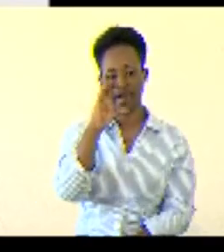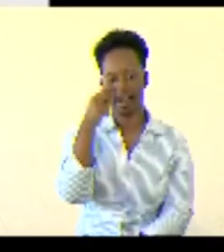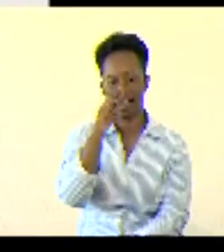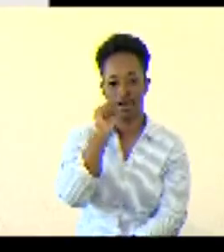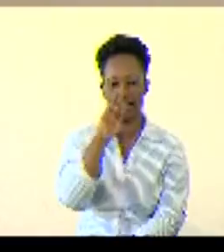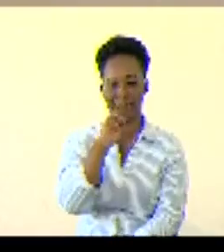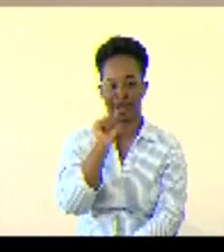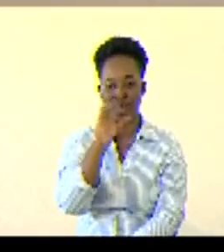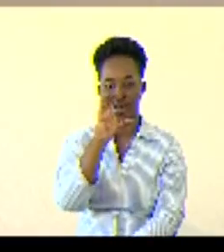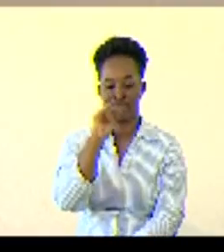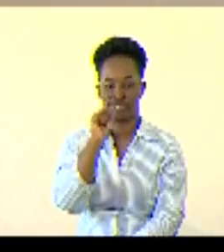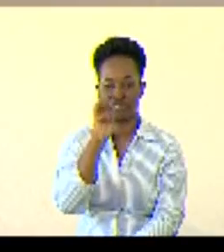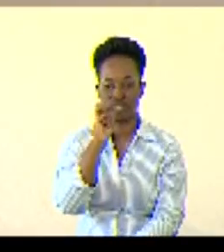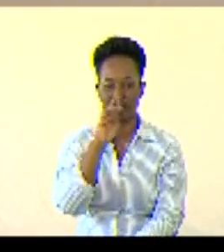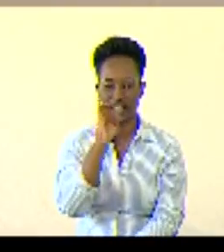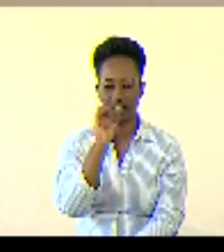The characteristics that we have